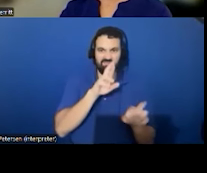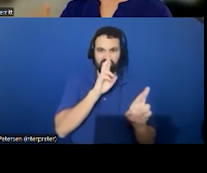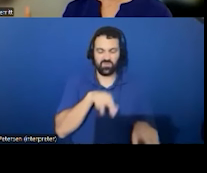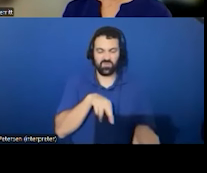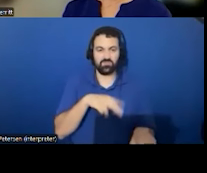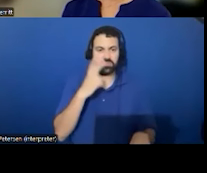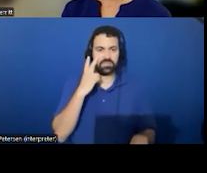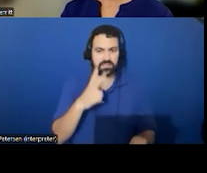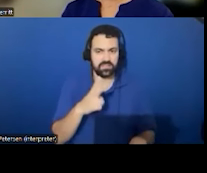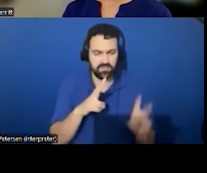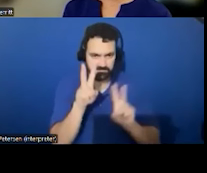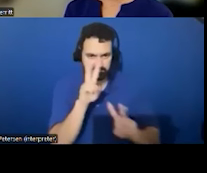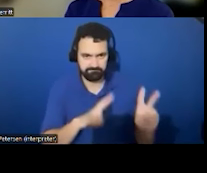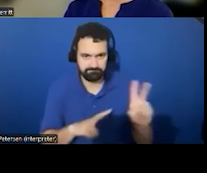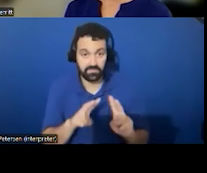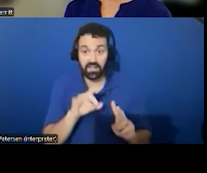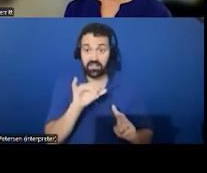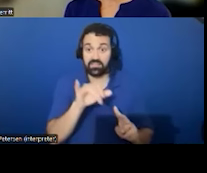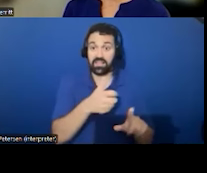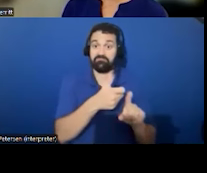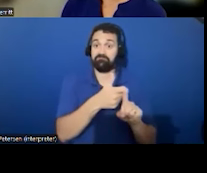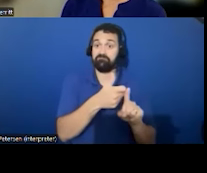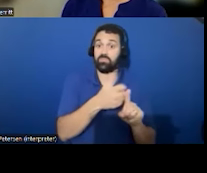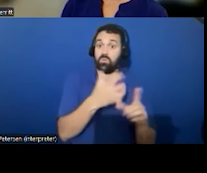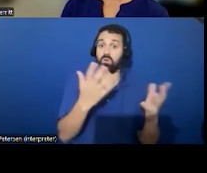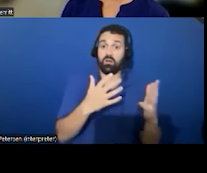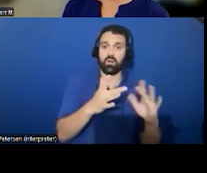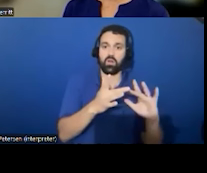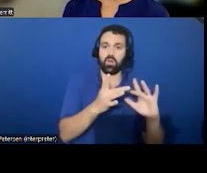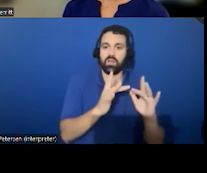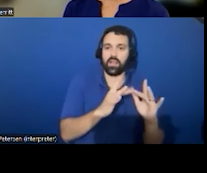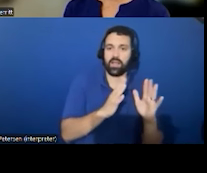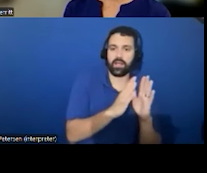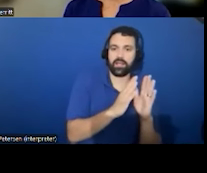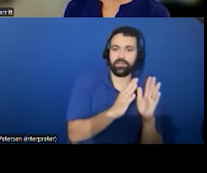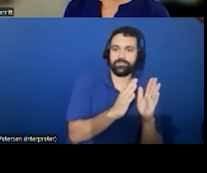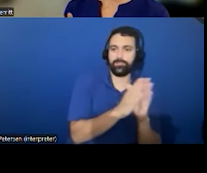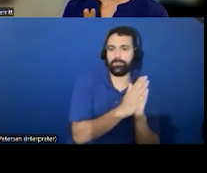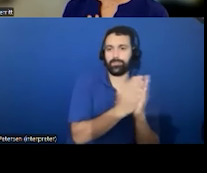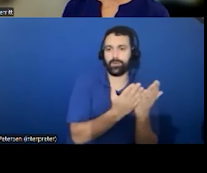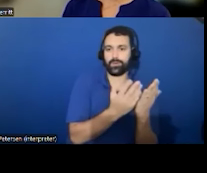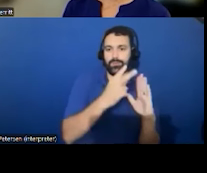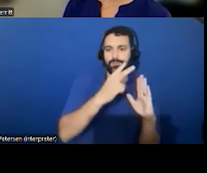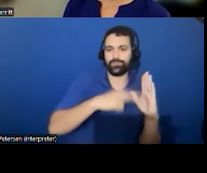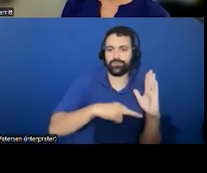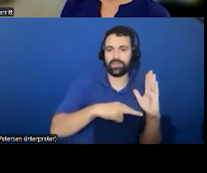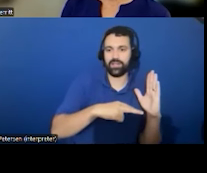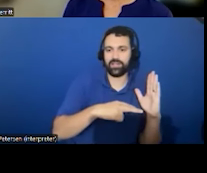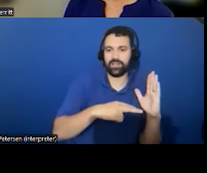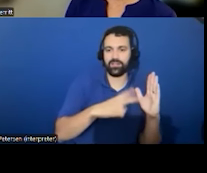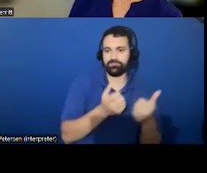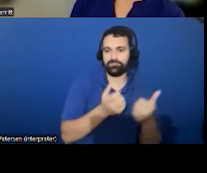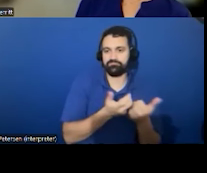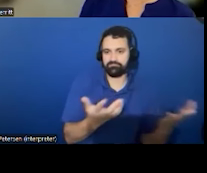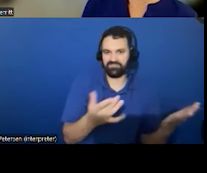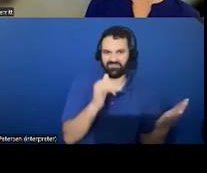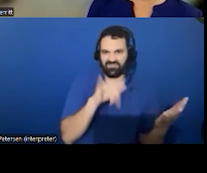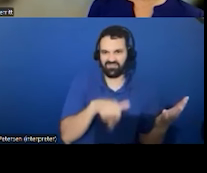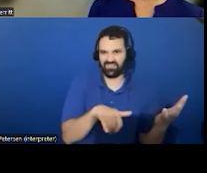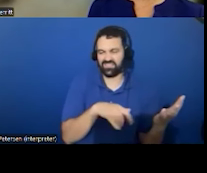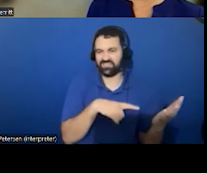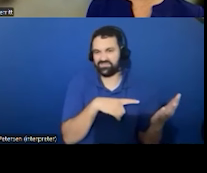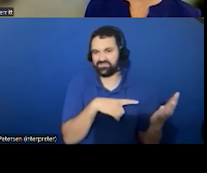an online textbook reader or provider. You'll see